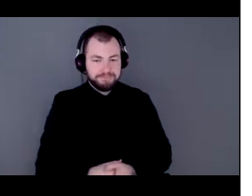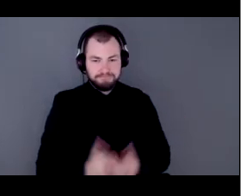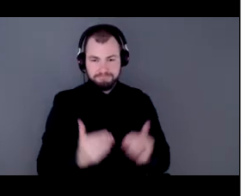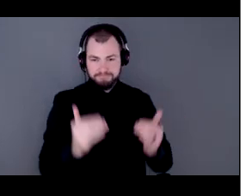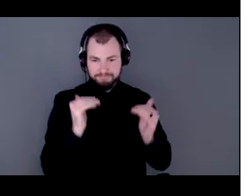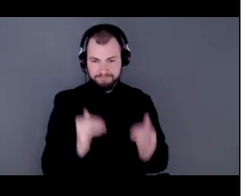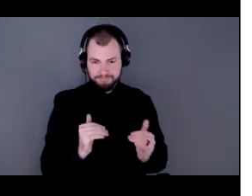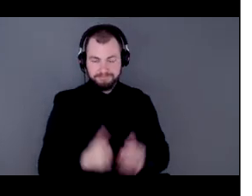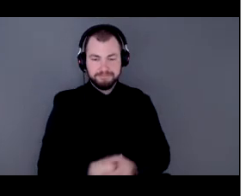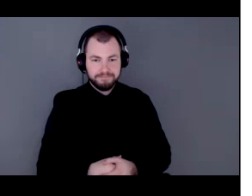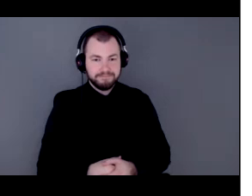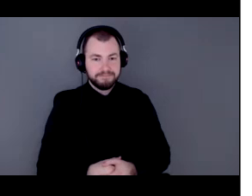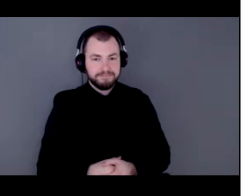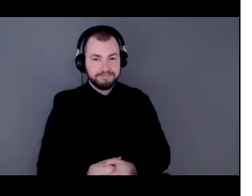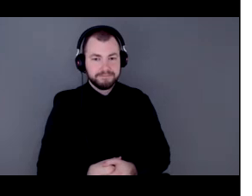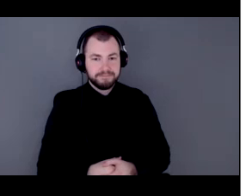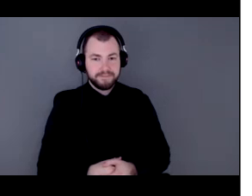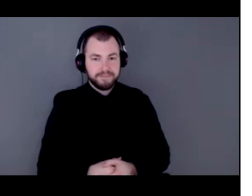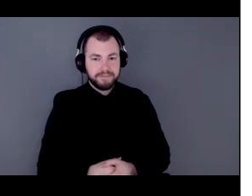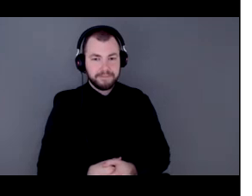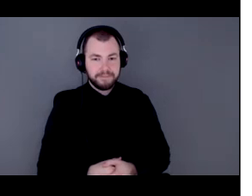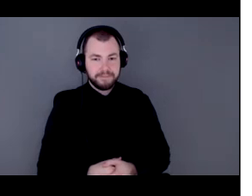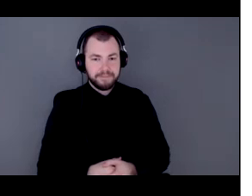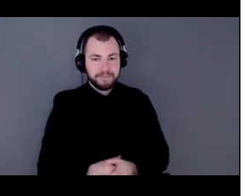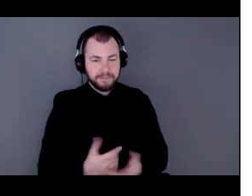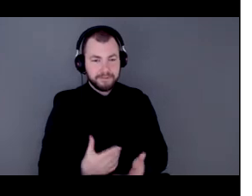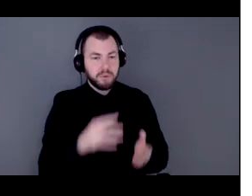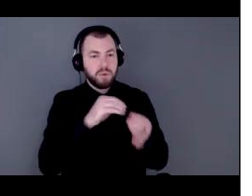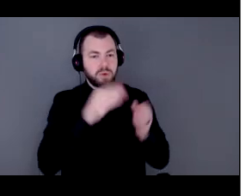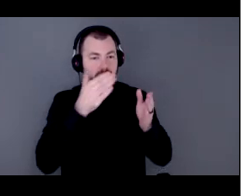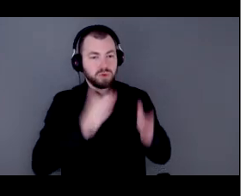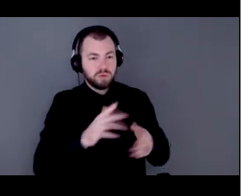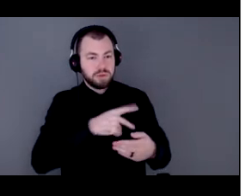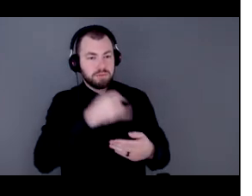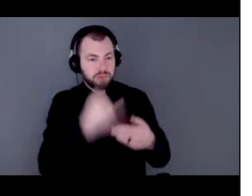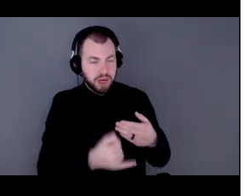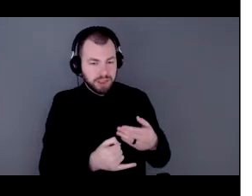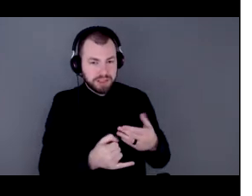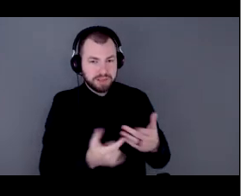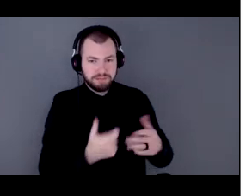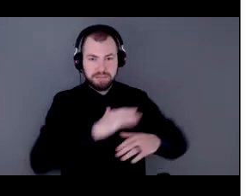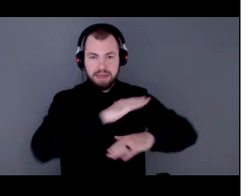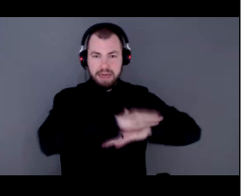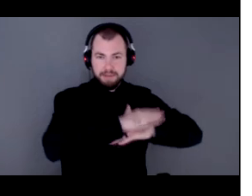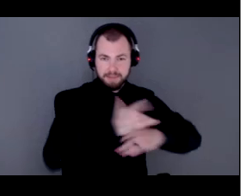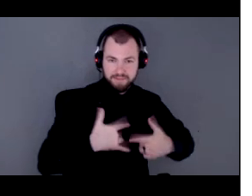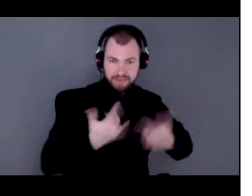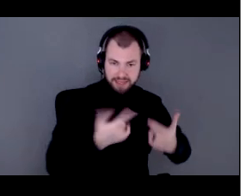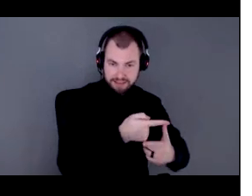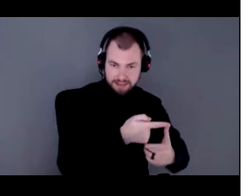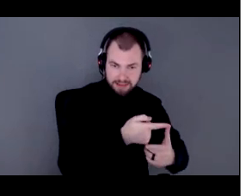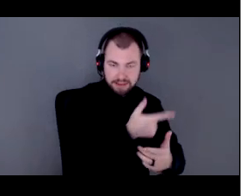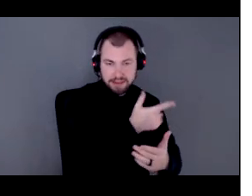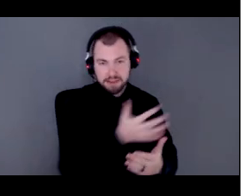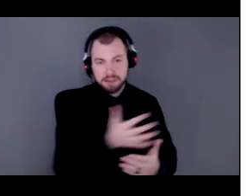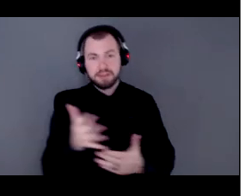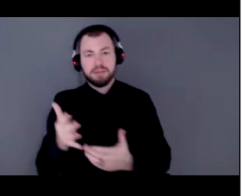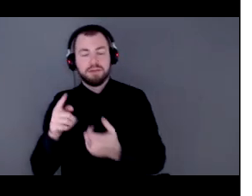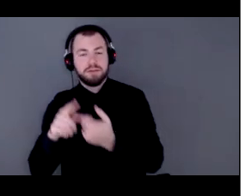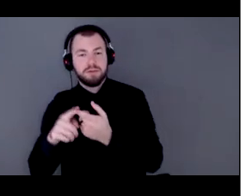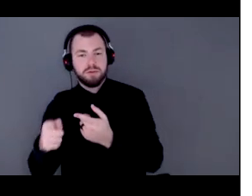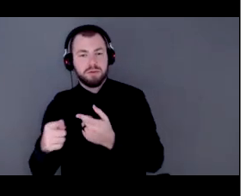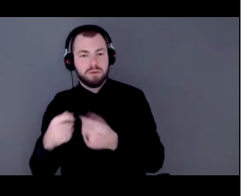So the student projects range from tabling events to how creating a